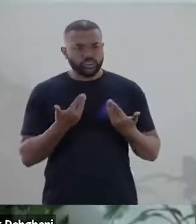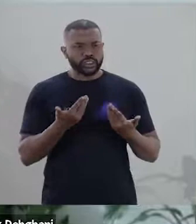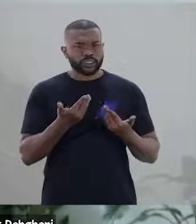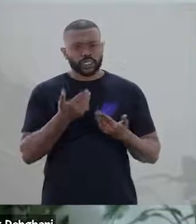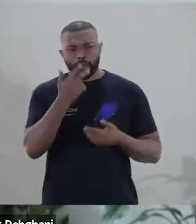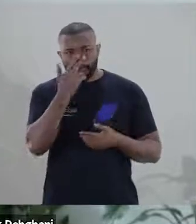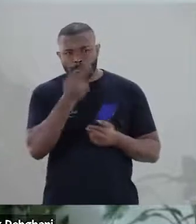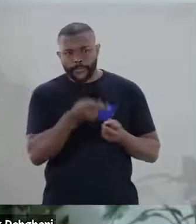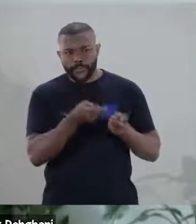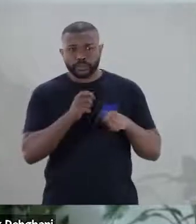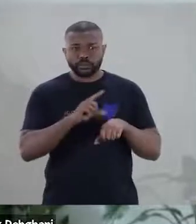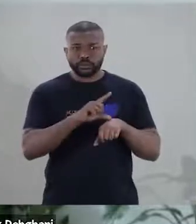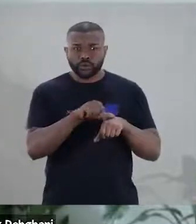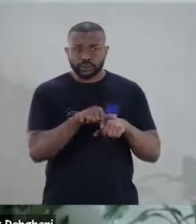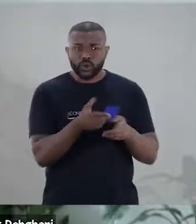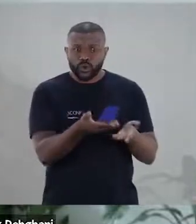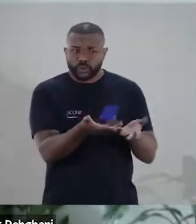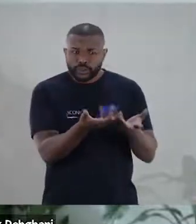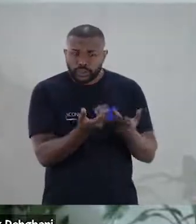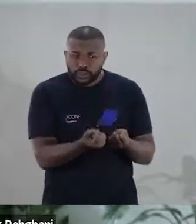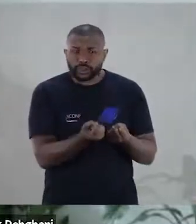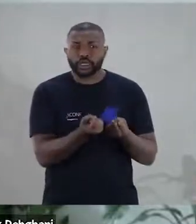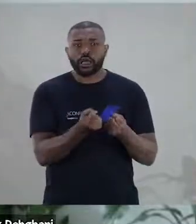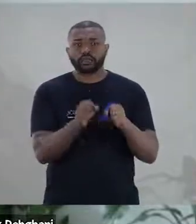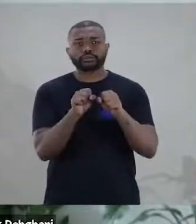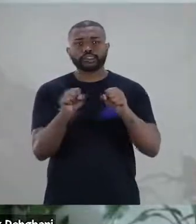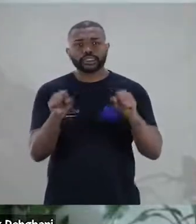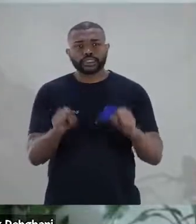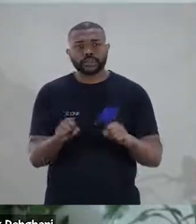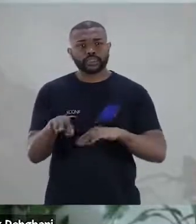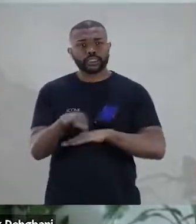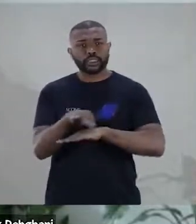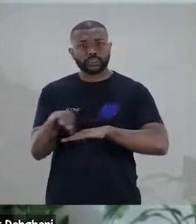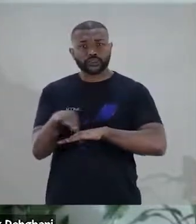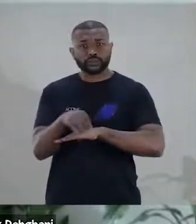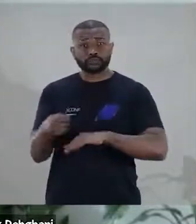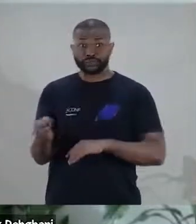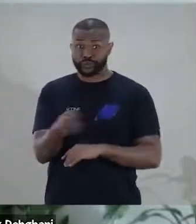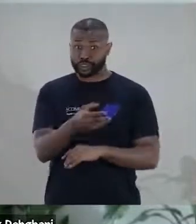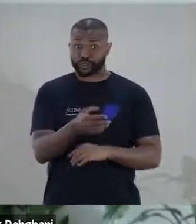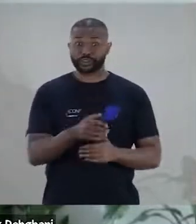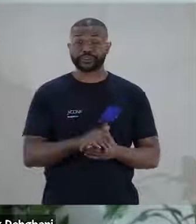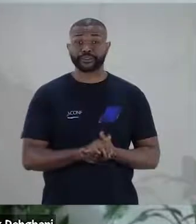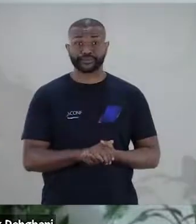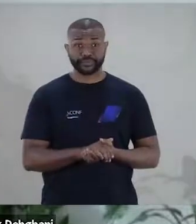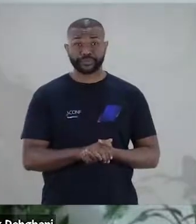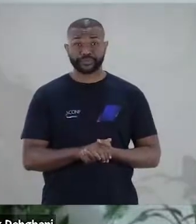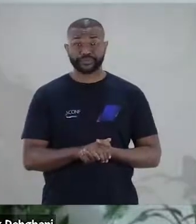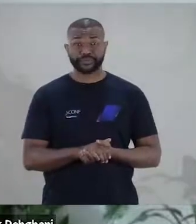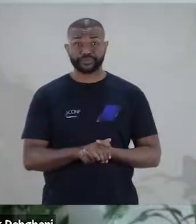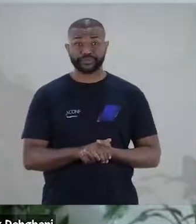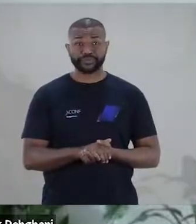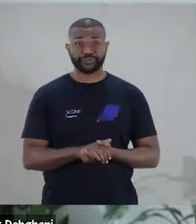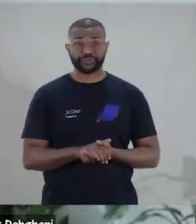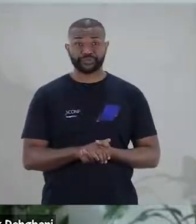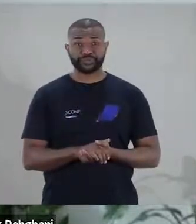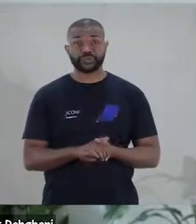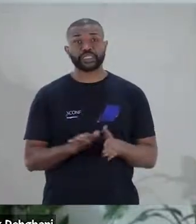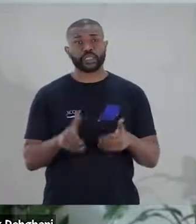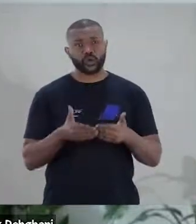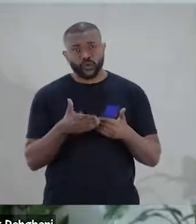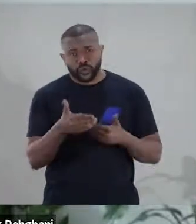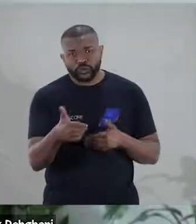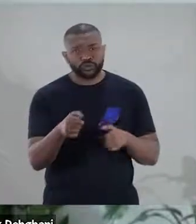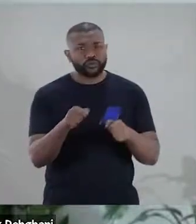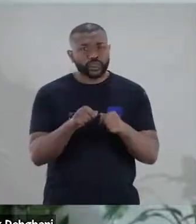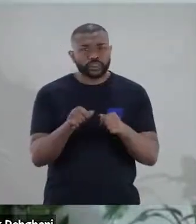like we had fallen behind in adopting kind of modern architecture or system architecture in that space. And we